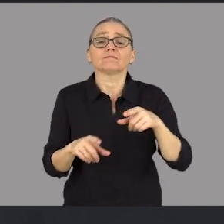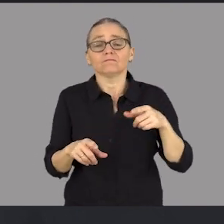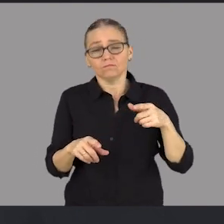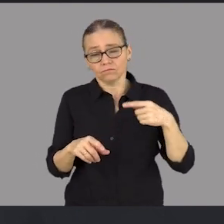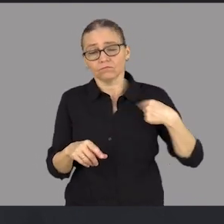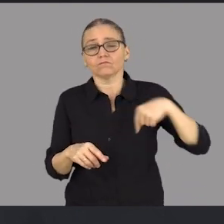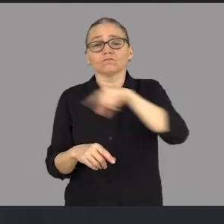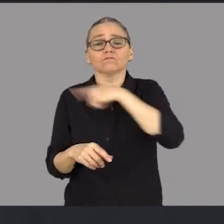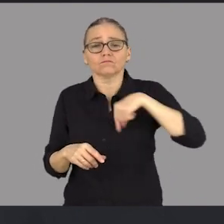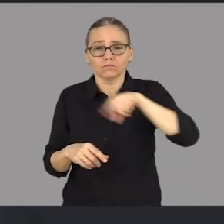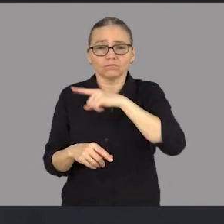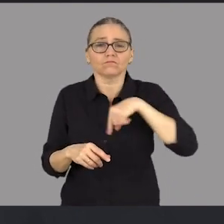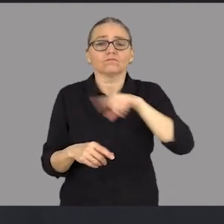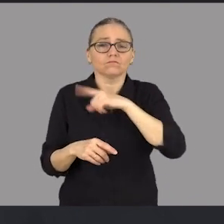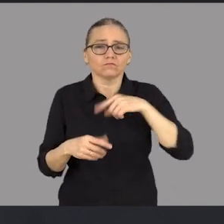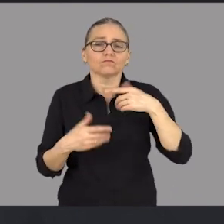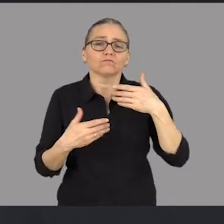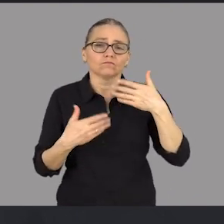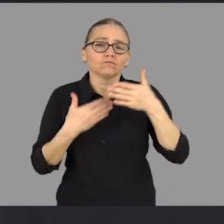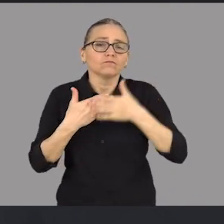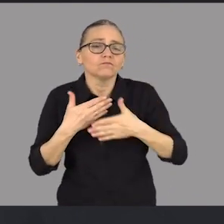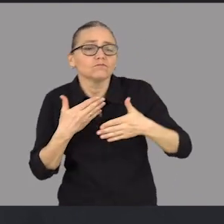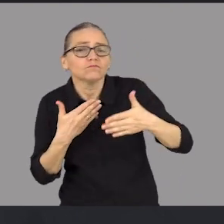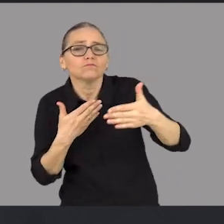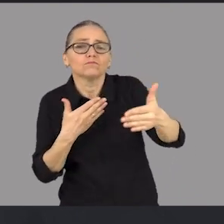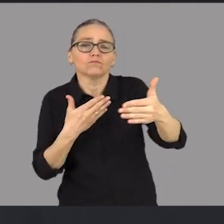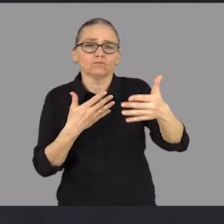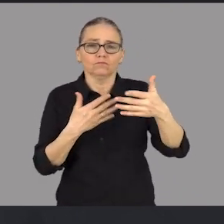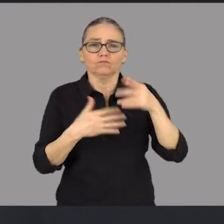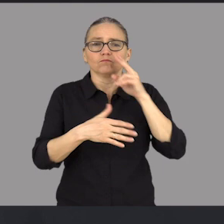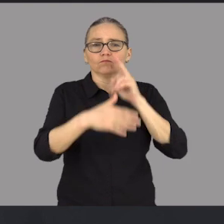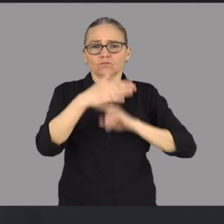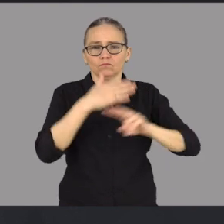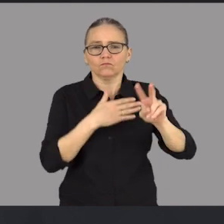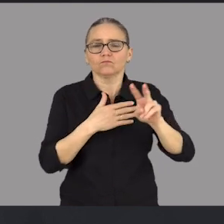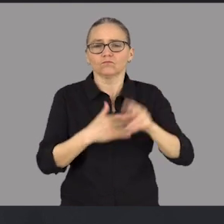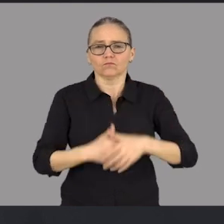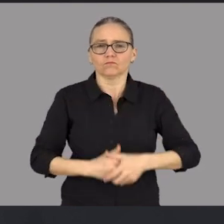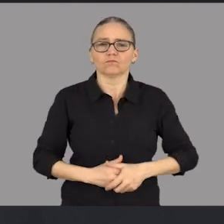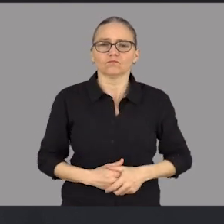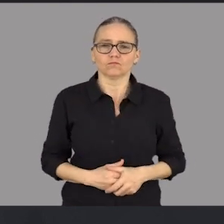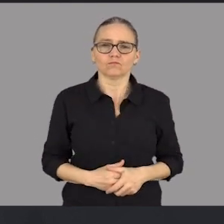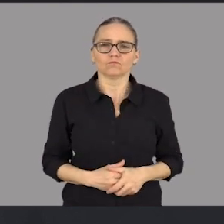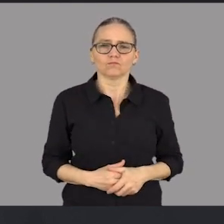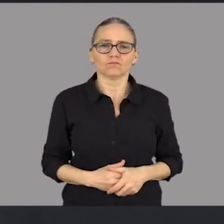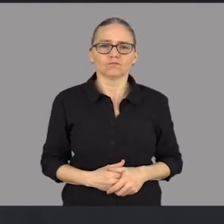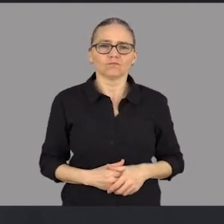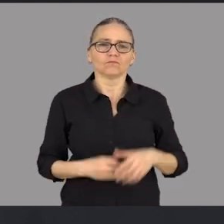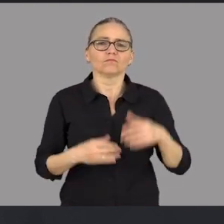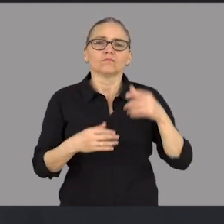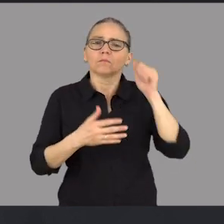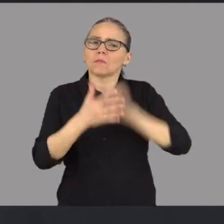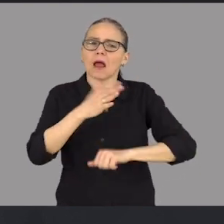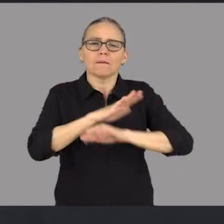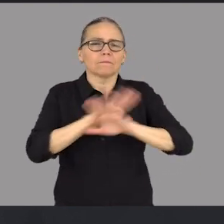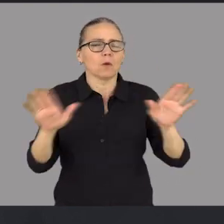info@supportedemployment.ca, and we'll be sure to share that reference for you after the webinar today. Great question.